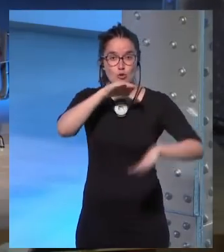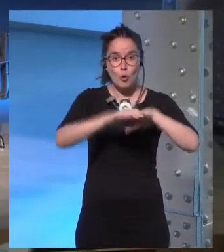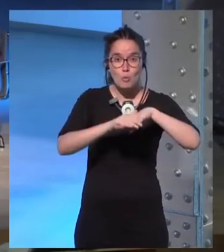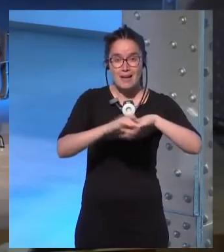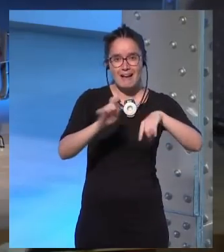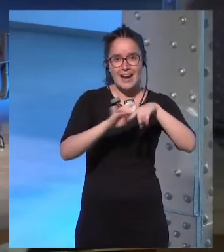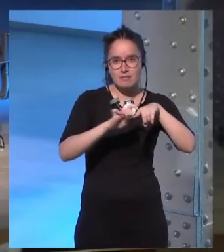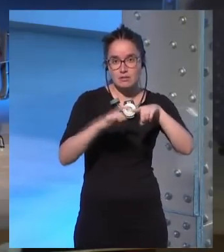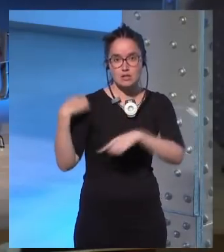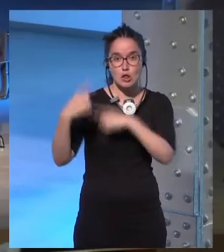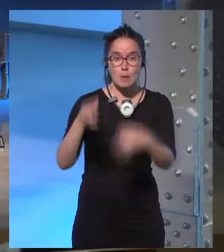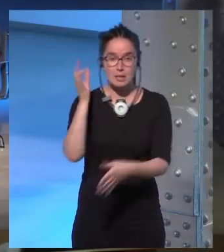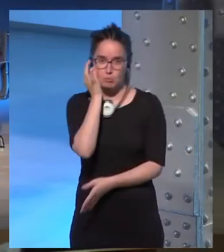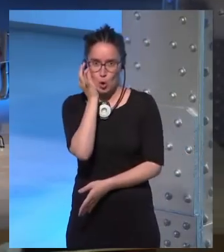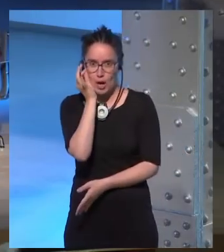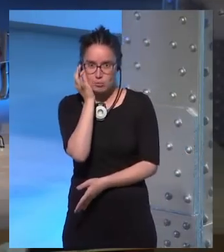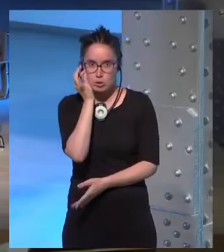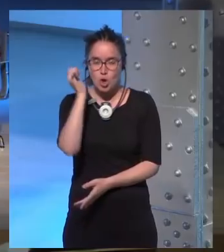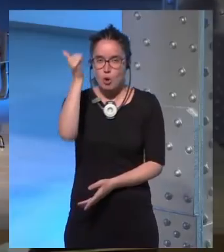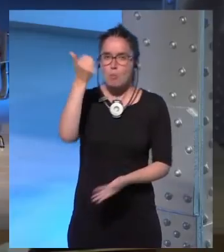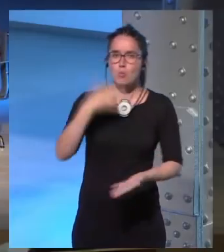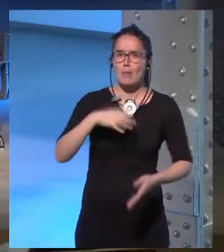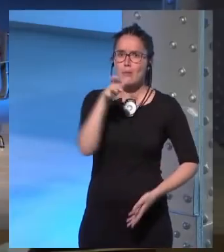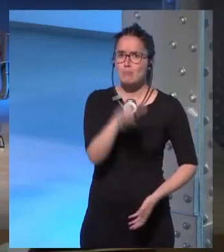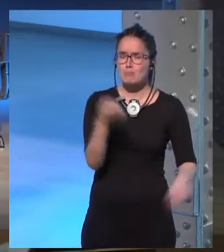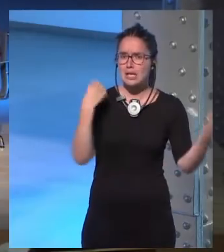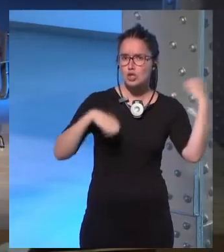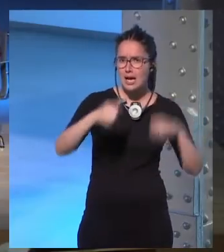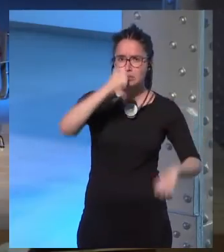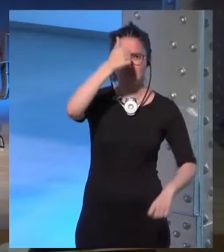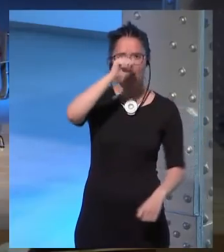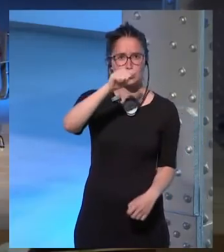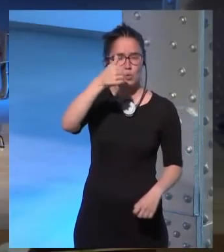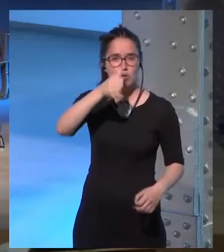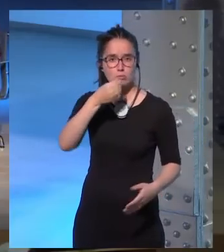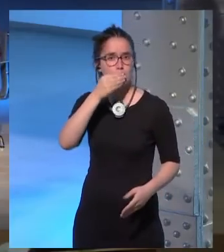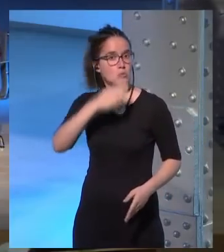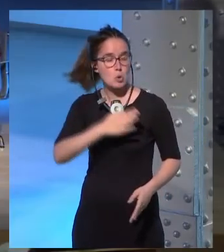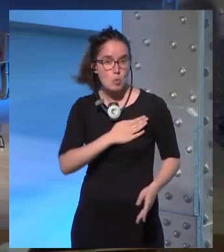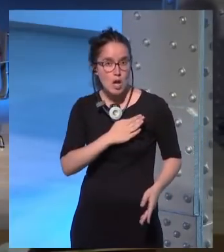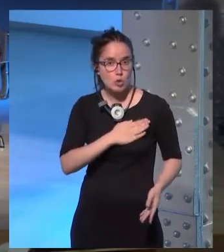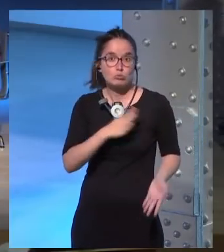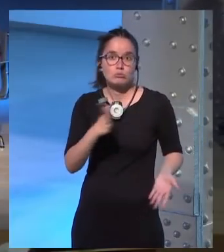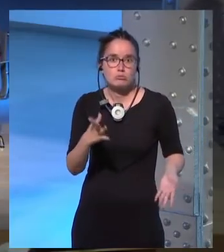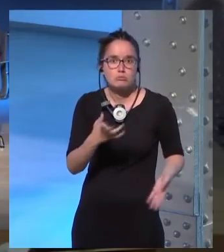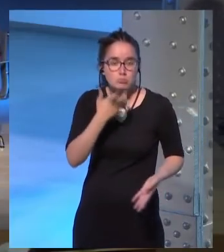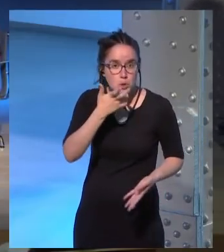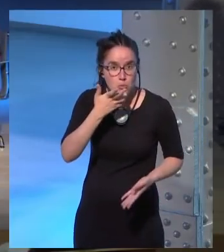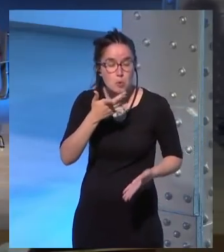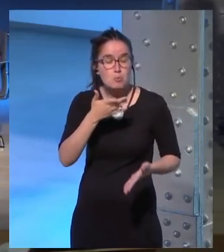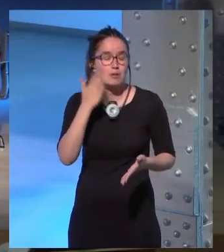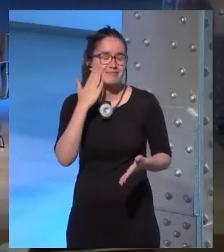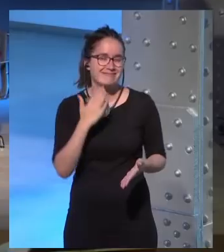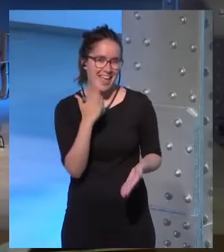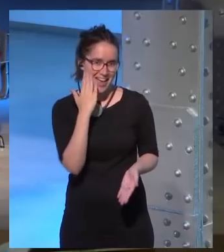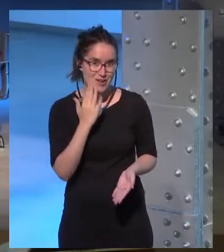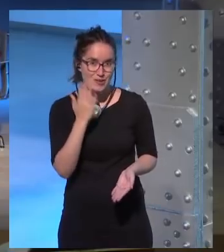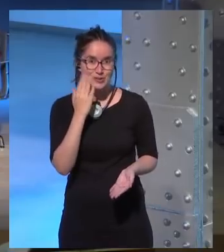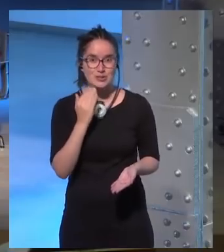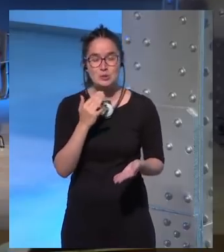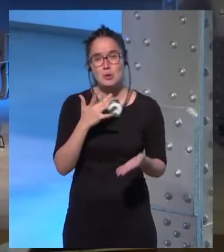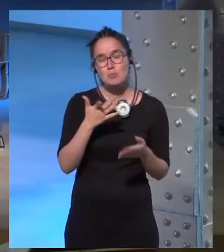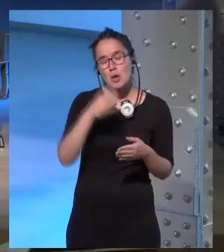the characteristics that have been usually connected to women, because we cannot only have masculine characters who are extremely good,